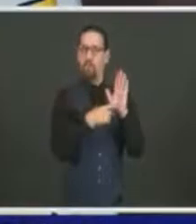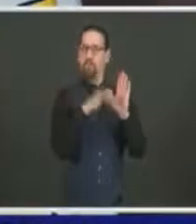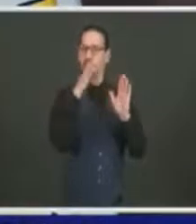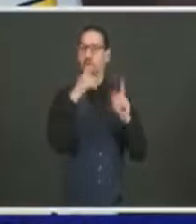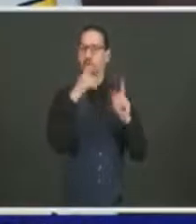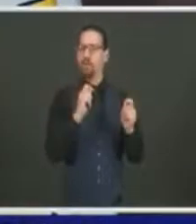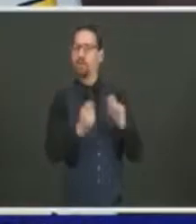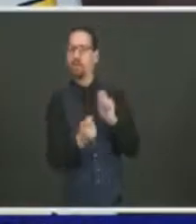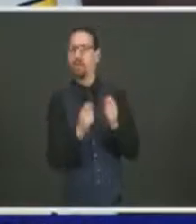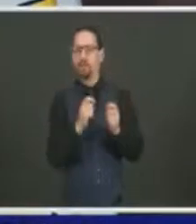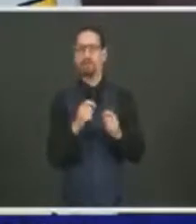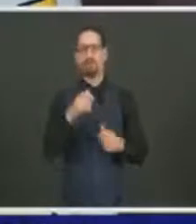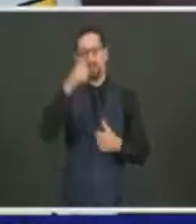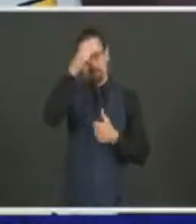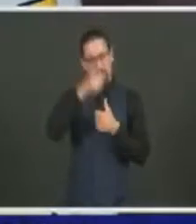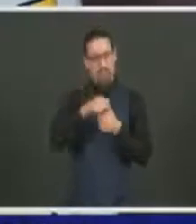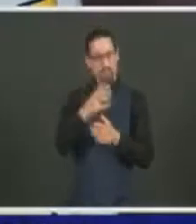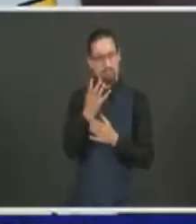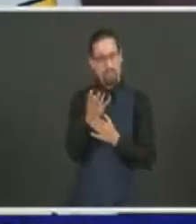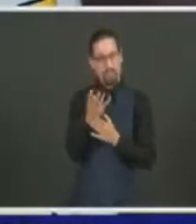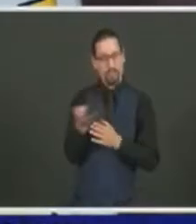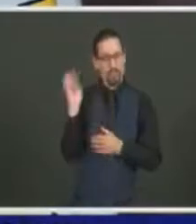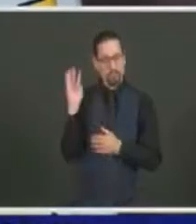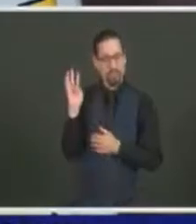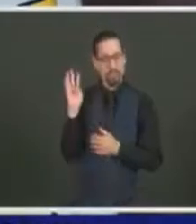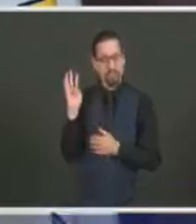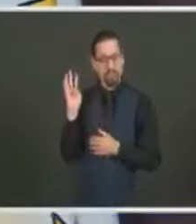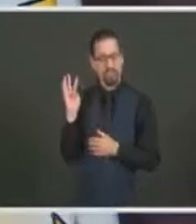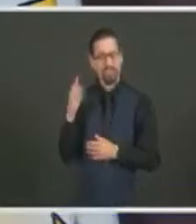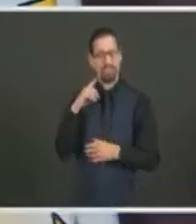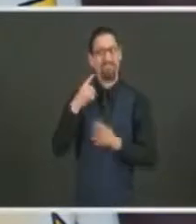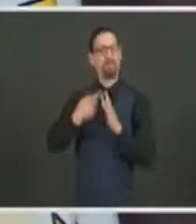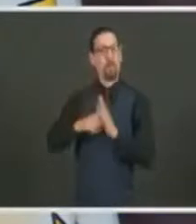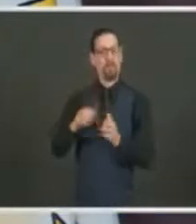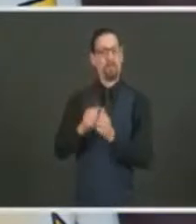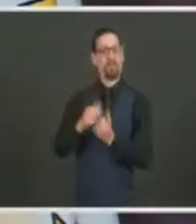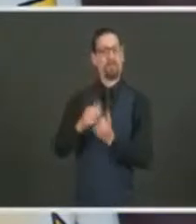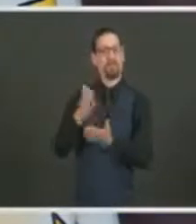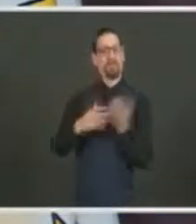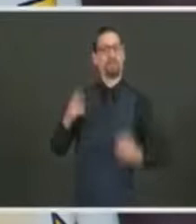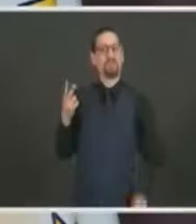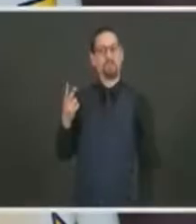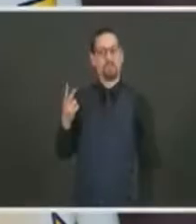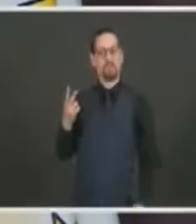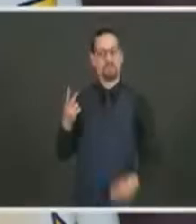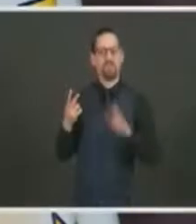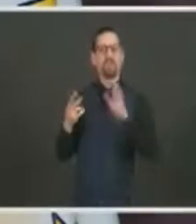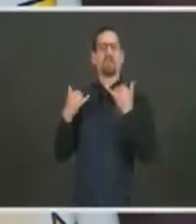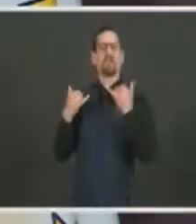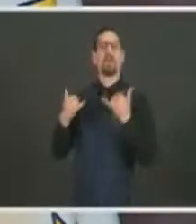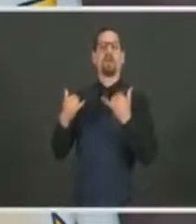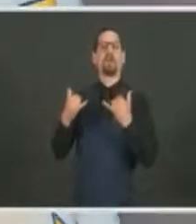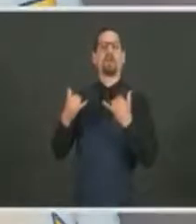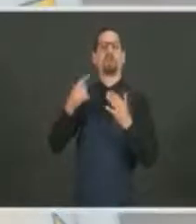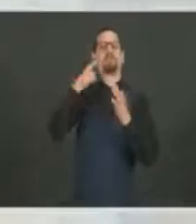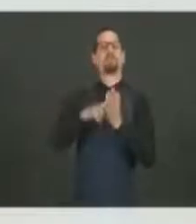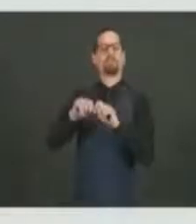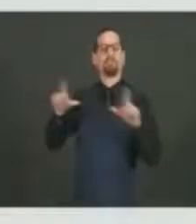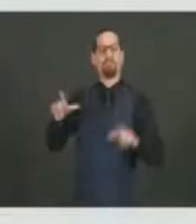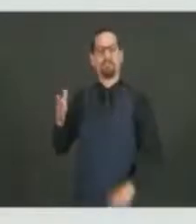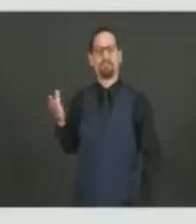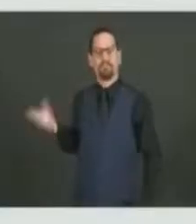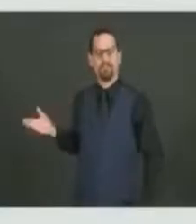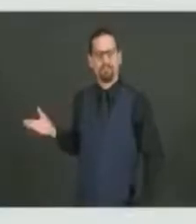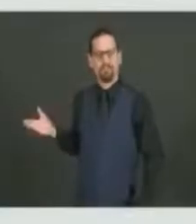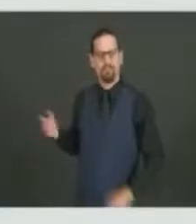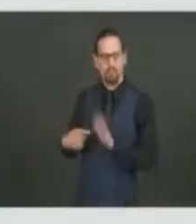into phase 2. And I'd like please to put up on the screen these 4 metrics, because I want to take